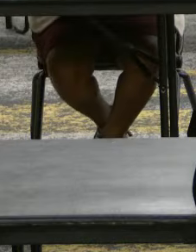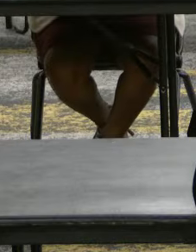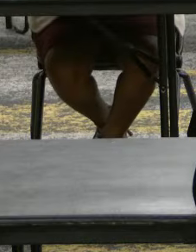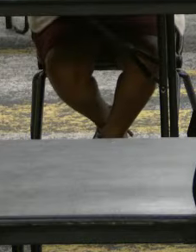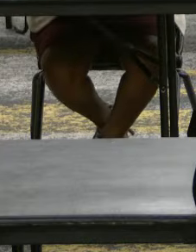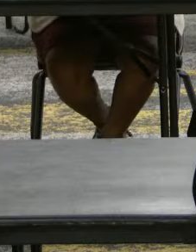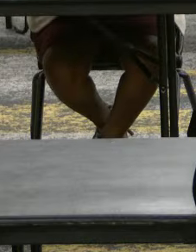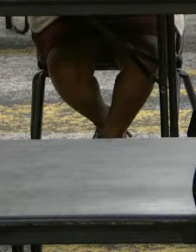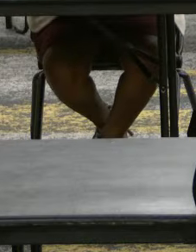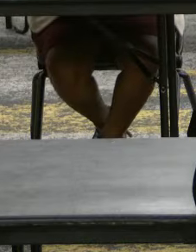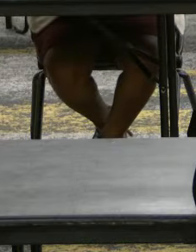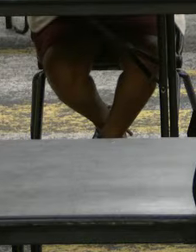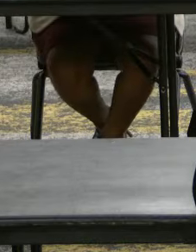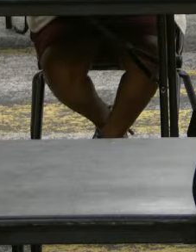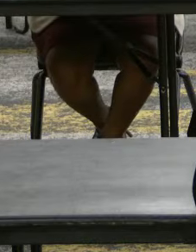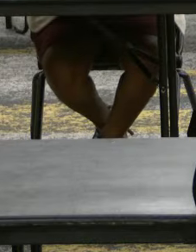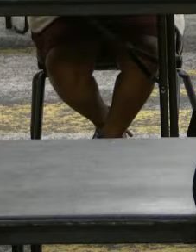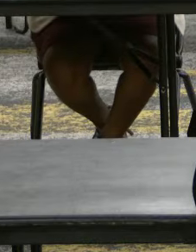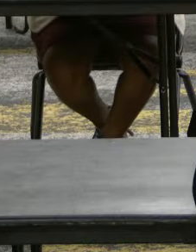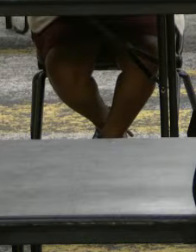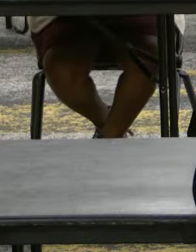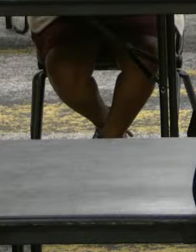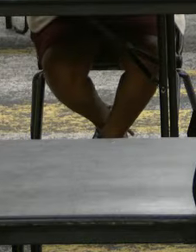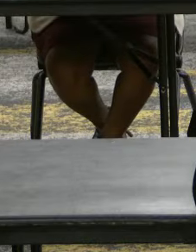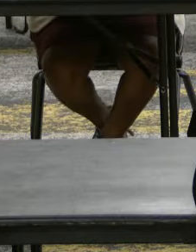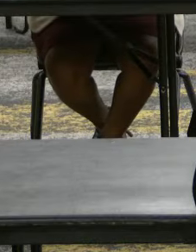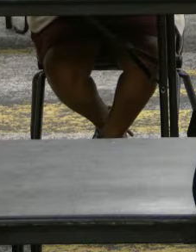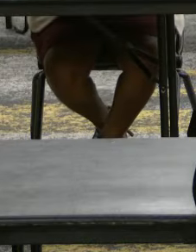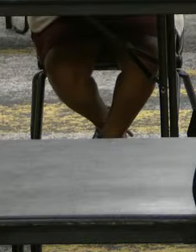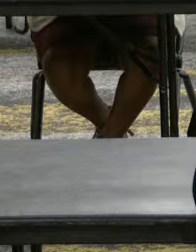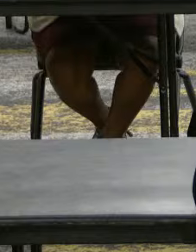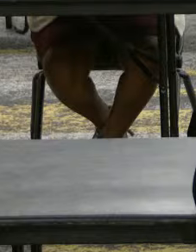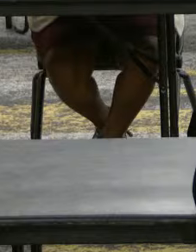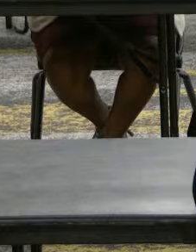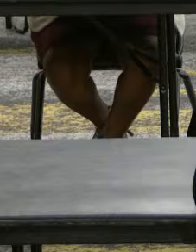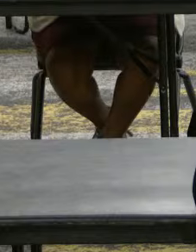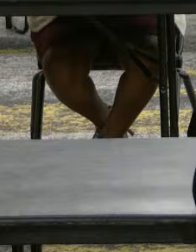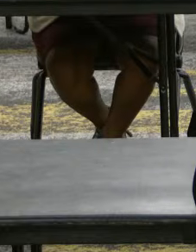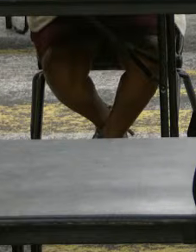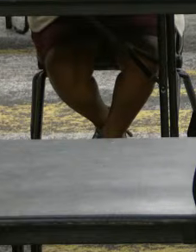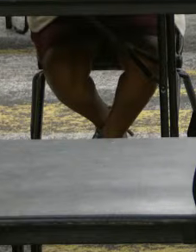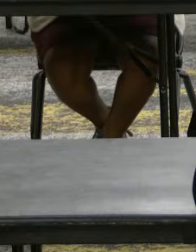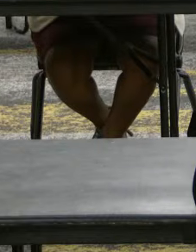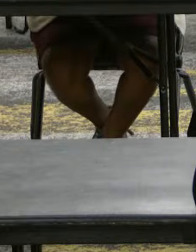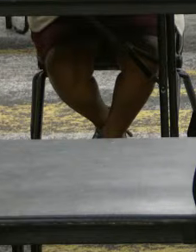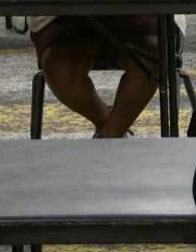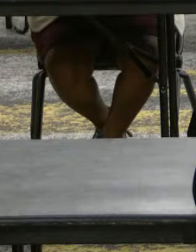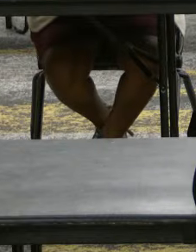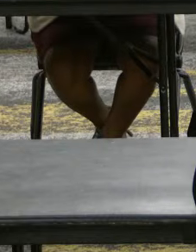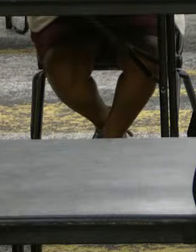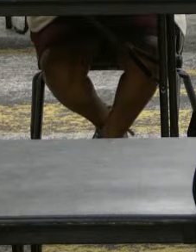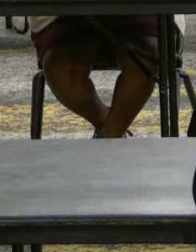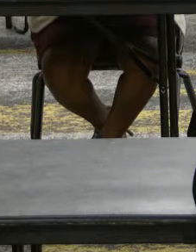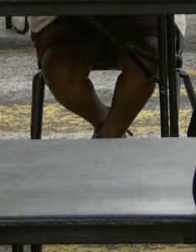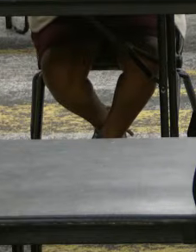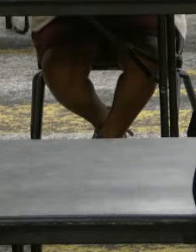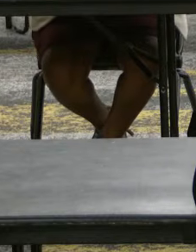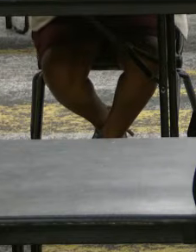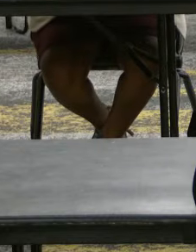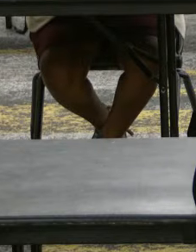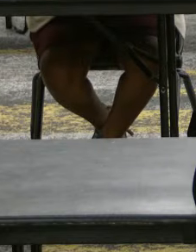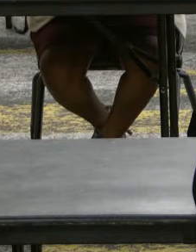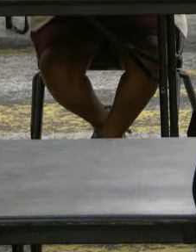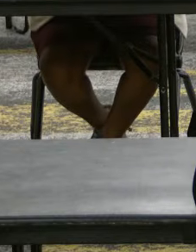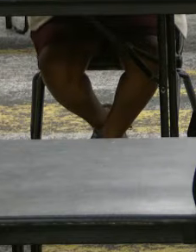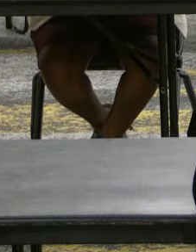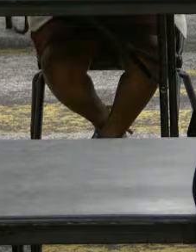the opposite. And without that, we are not by choice,